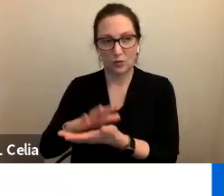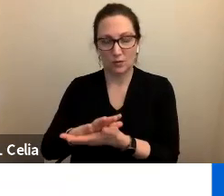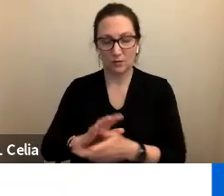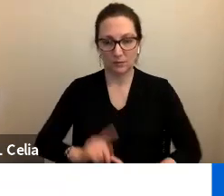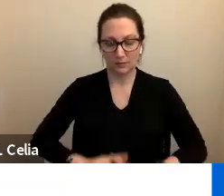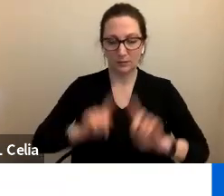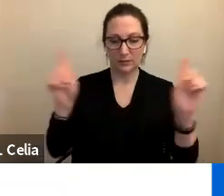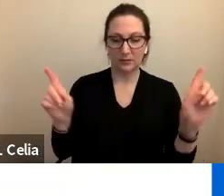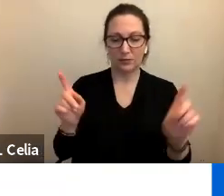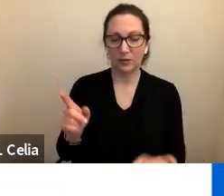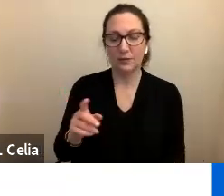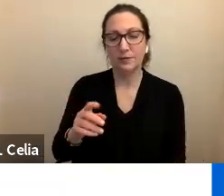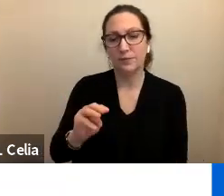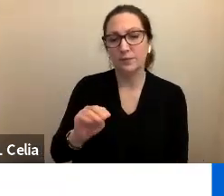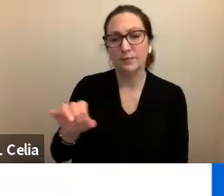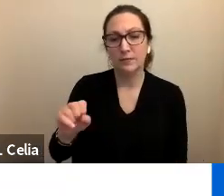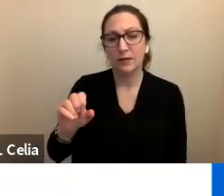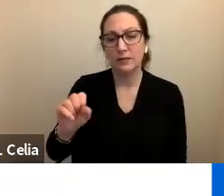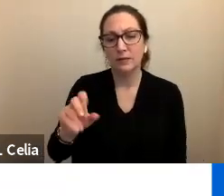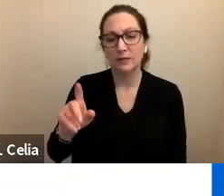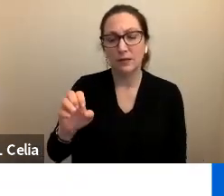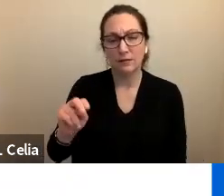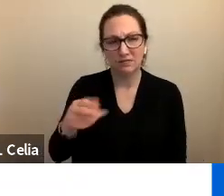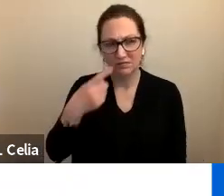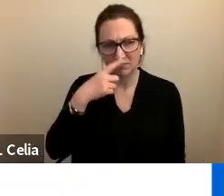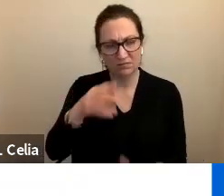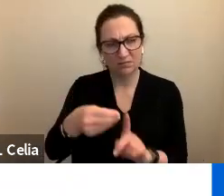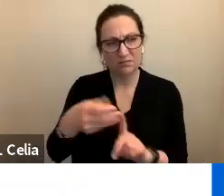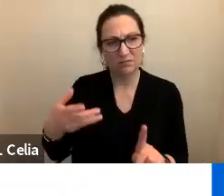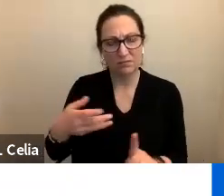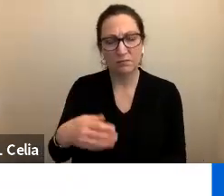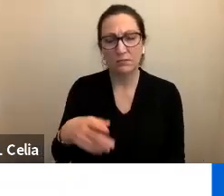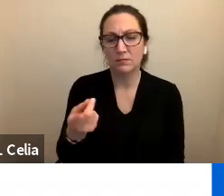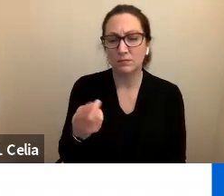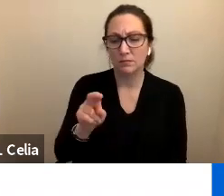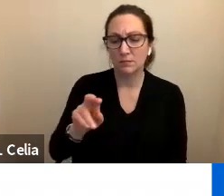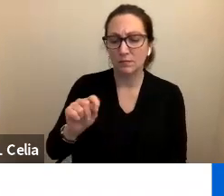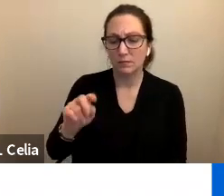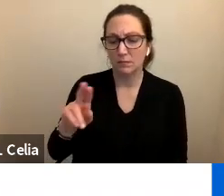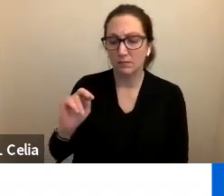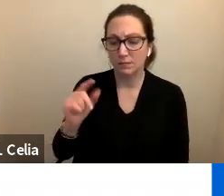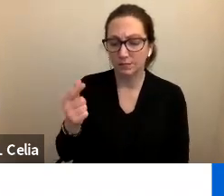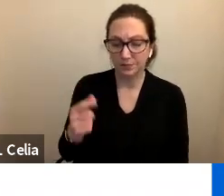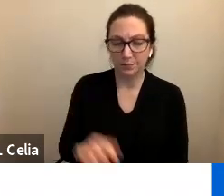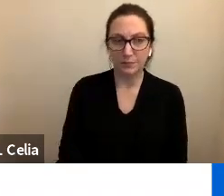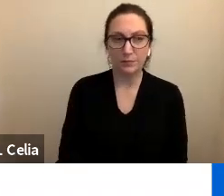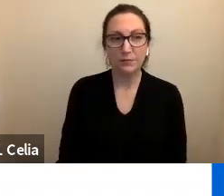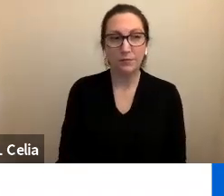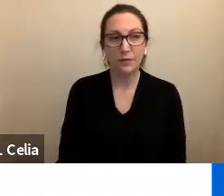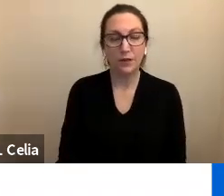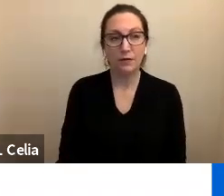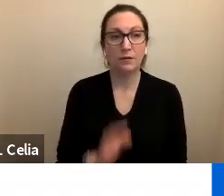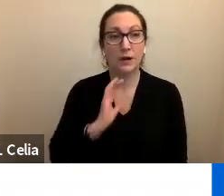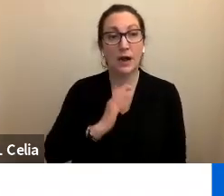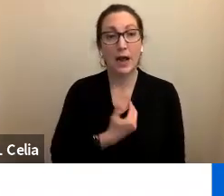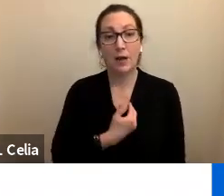Dr. Tung, could you please expound on your statement? Well, I mean, so our